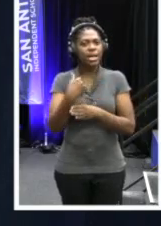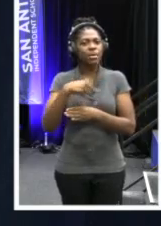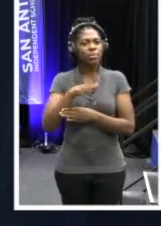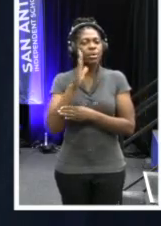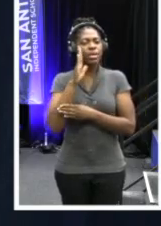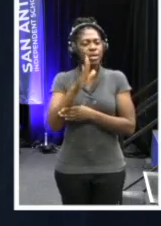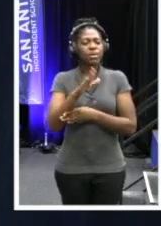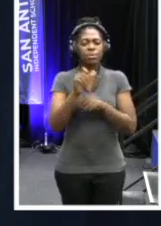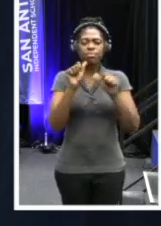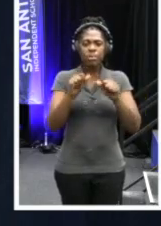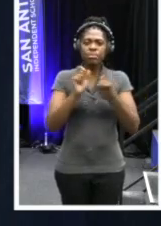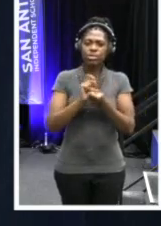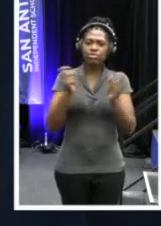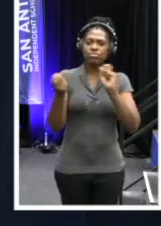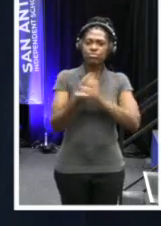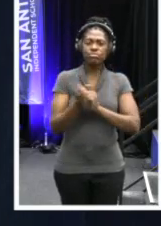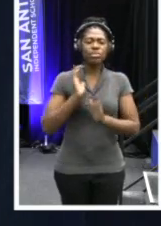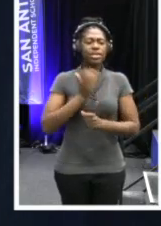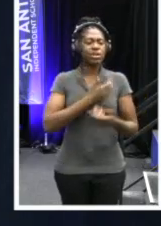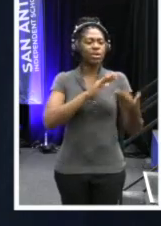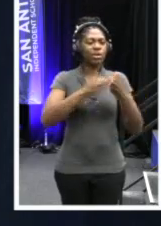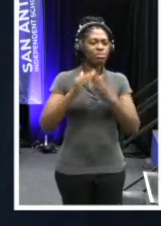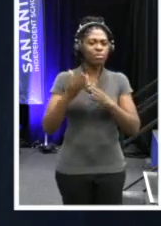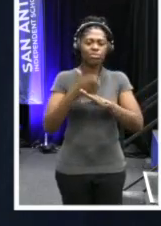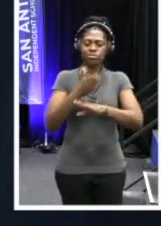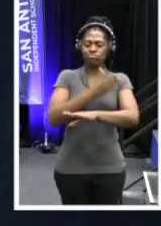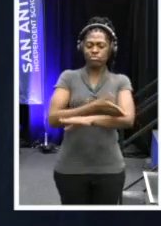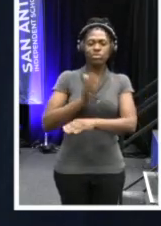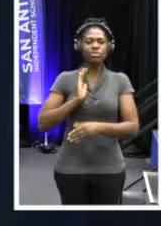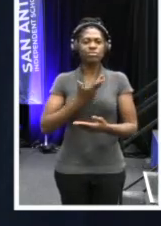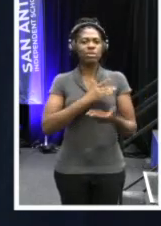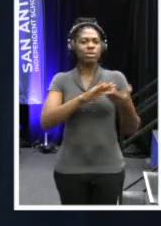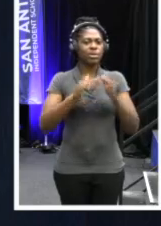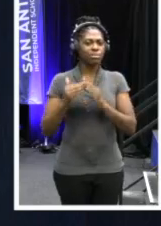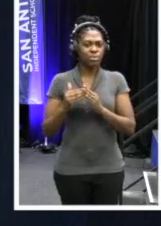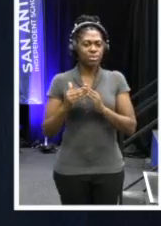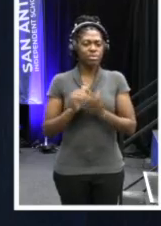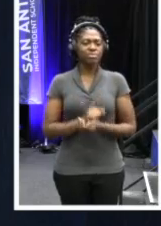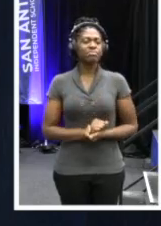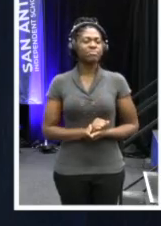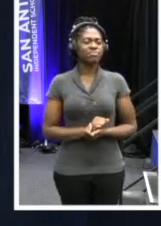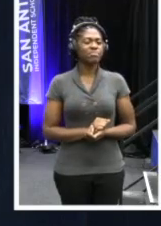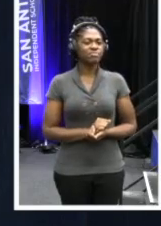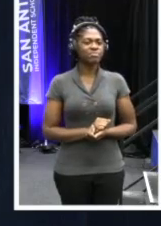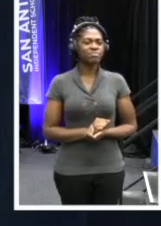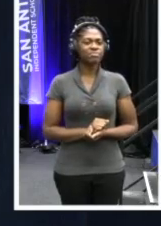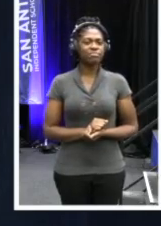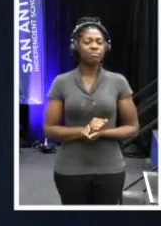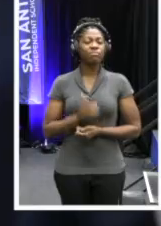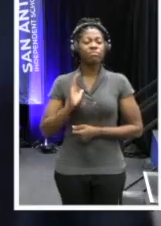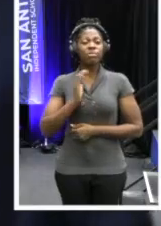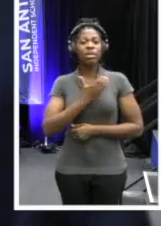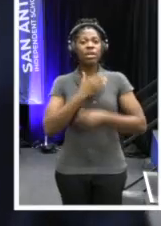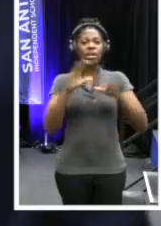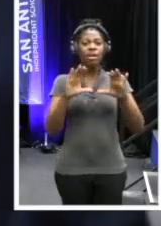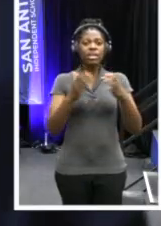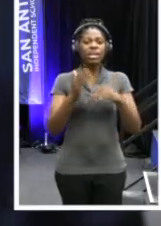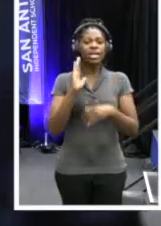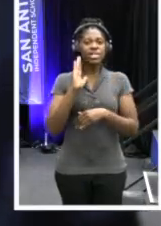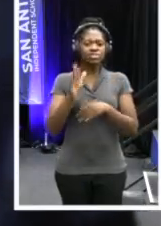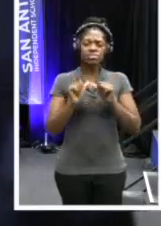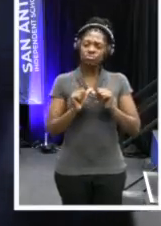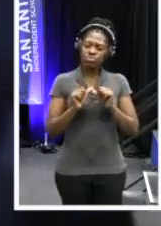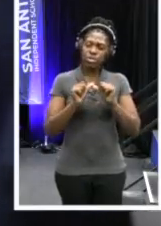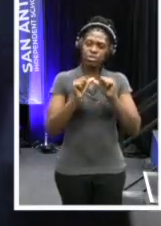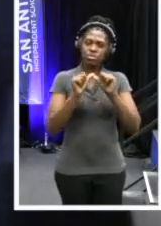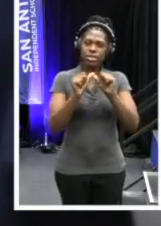change within our communities as we expand our reach beyond the confines of Travis. Our class will continue to push boundaries,